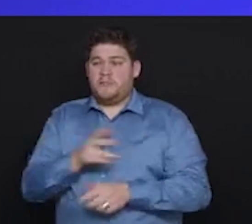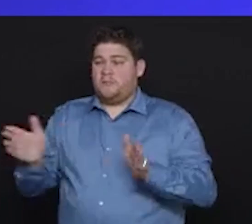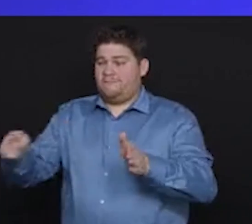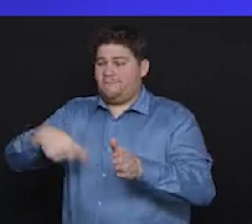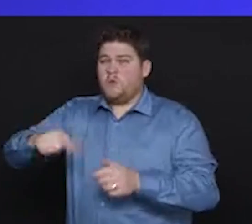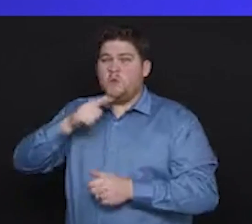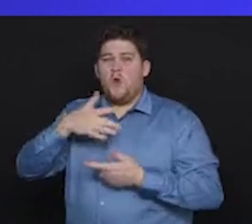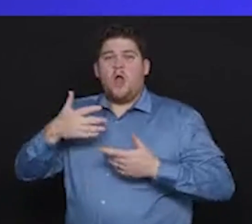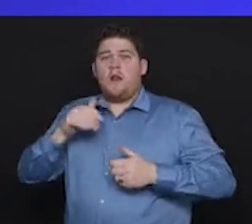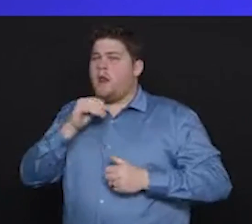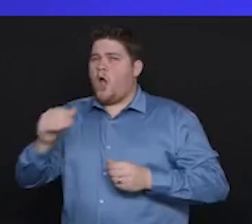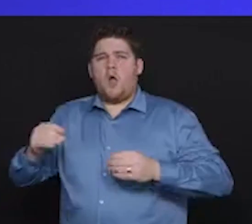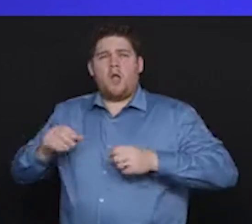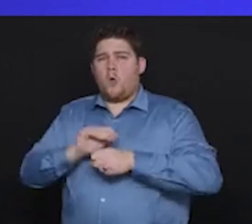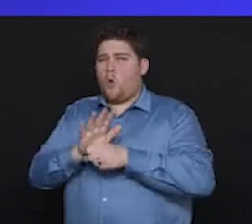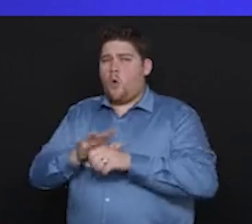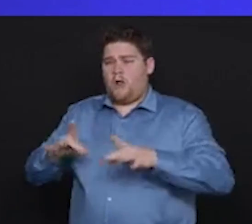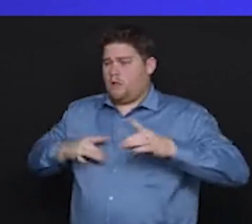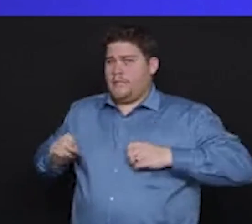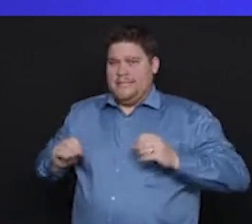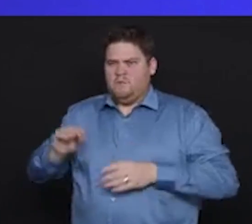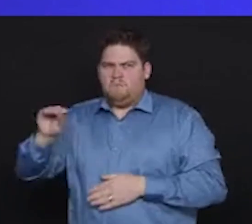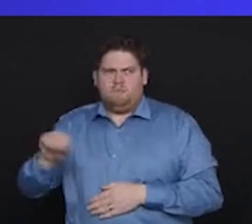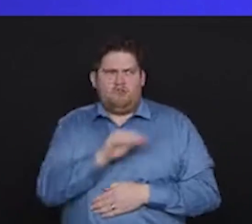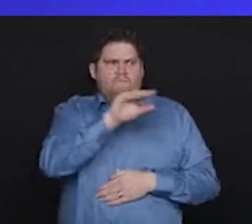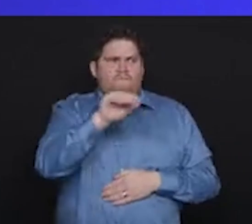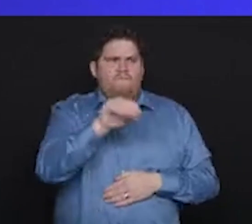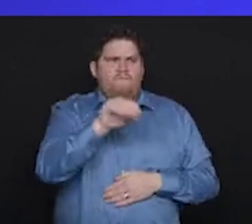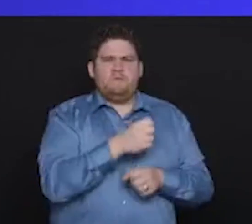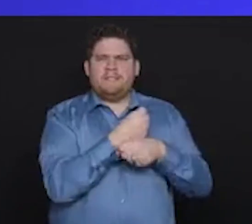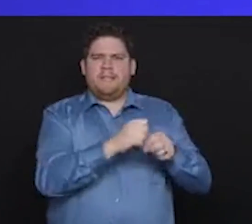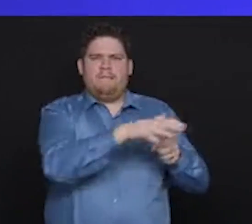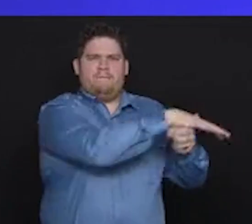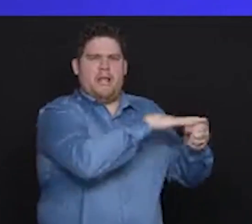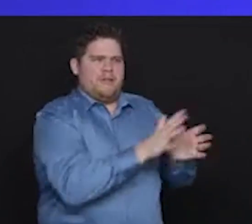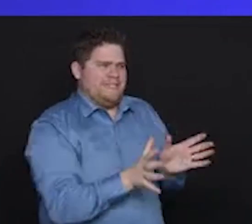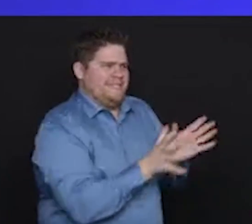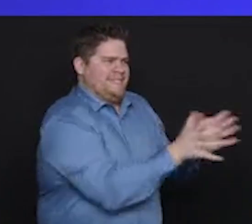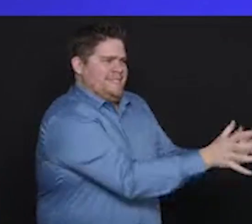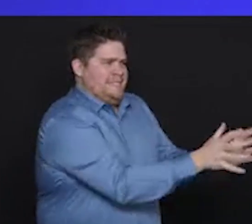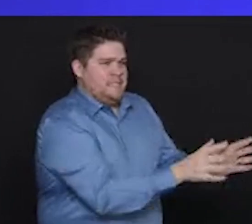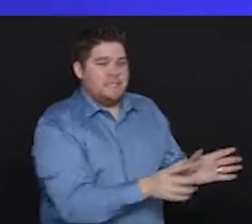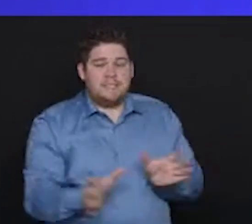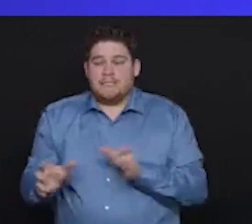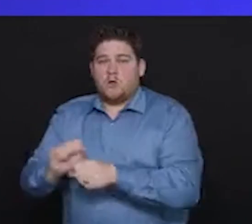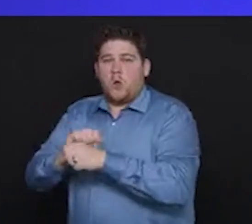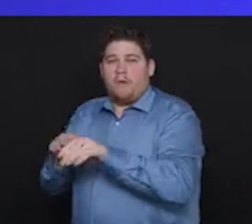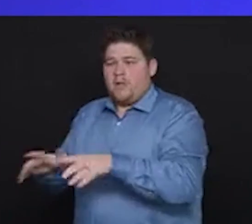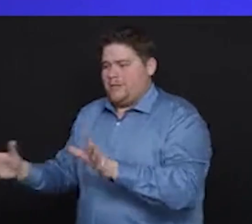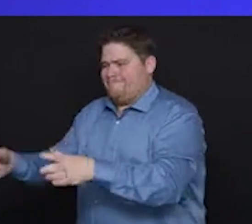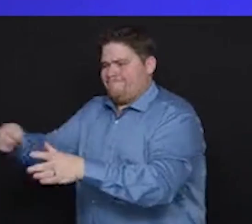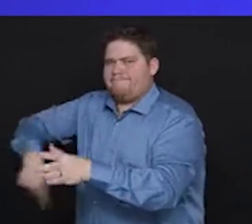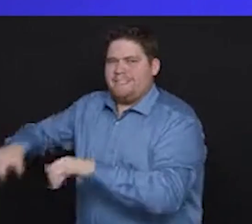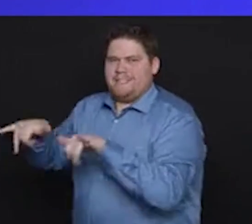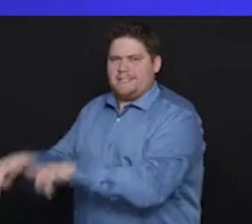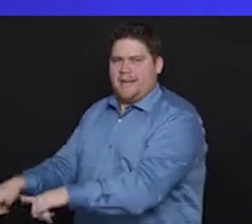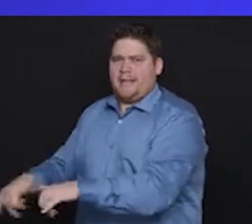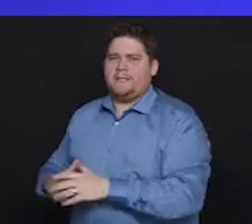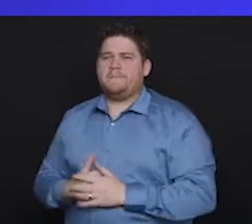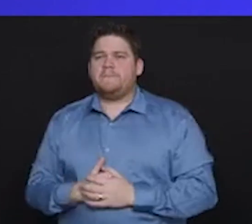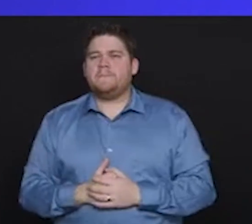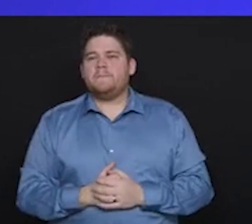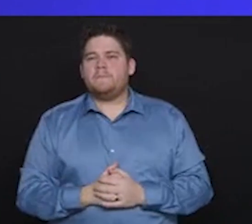health authorities to determine what that might look like. And there's a rationale for why we would move other people out of the